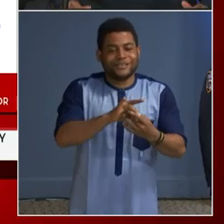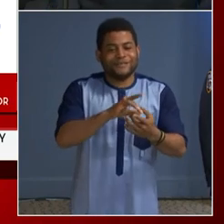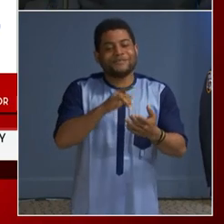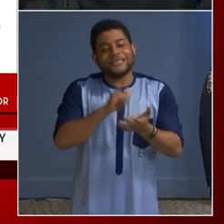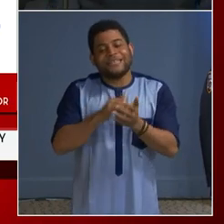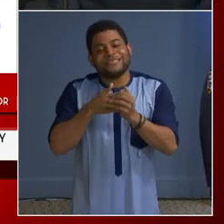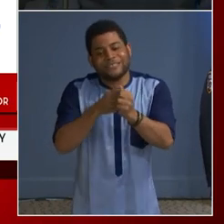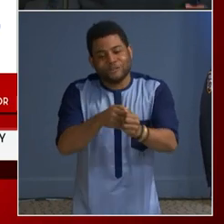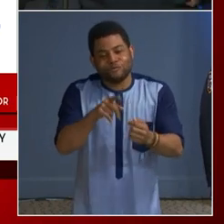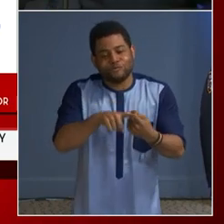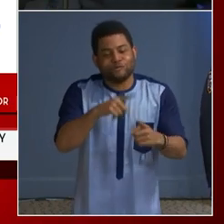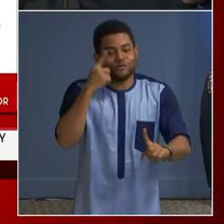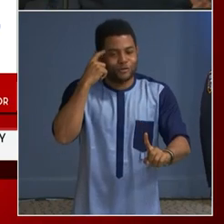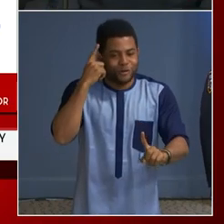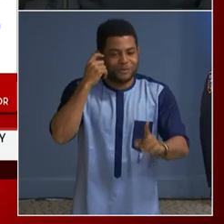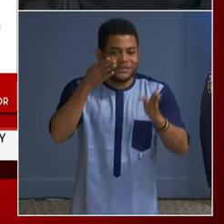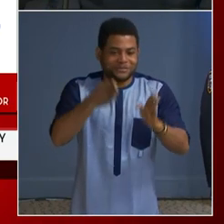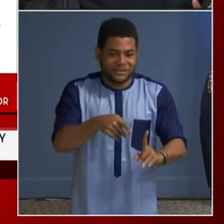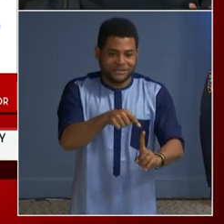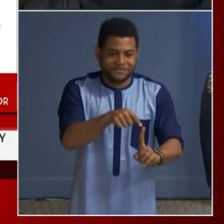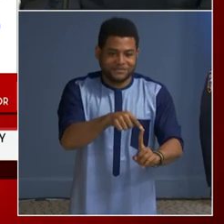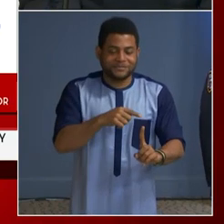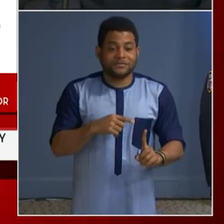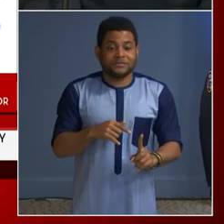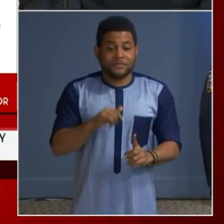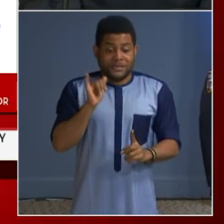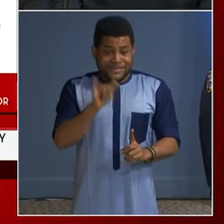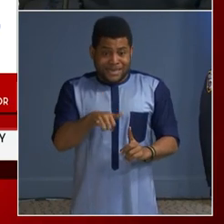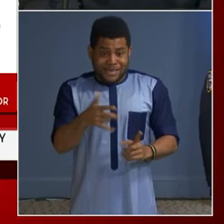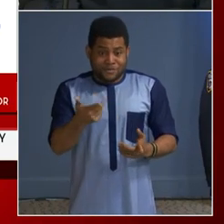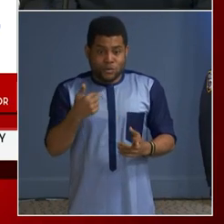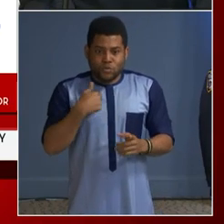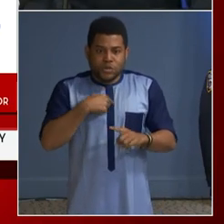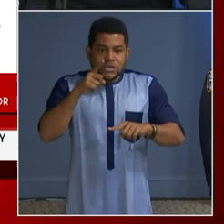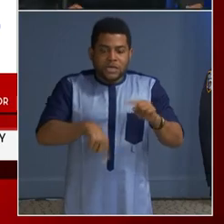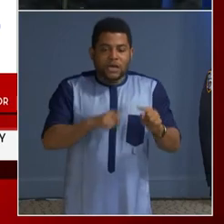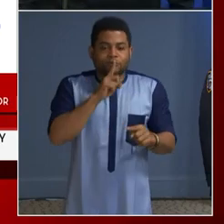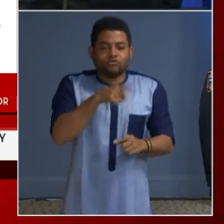other evidentiary things that we're not able to discuss at this point.